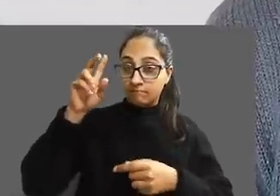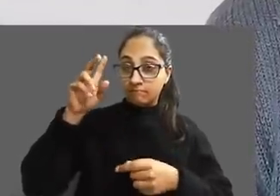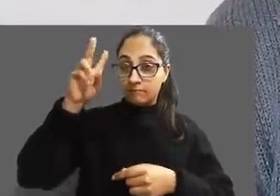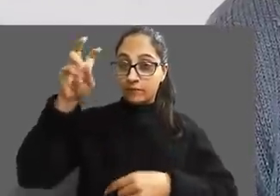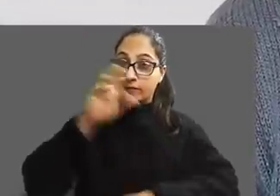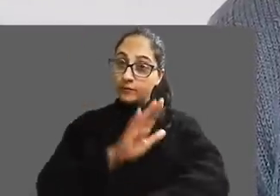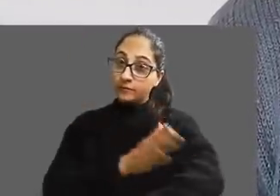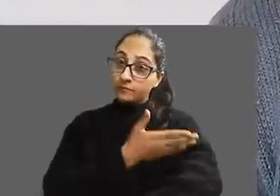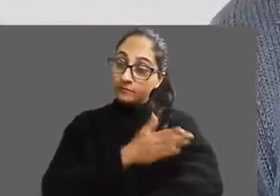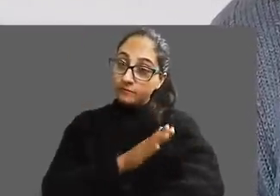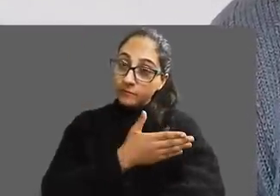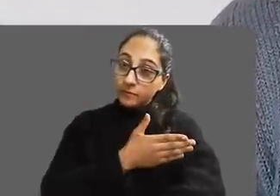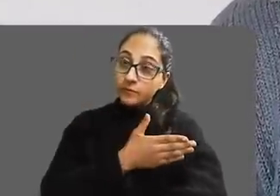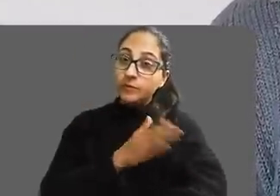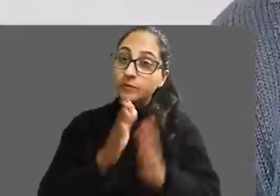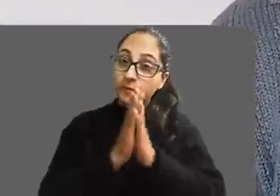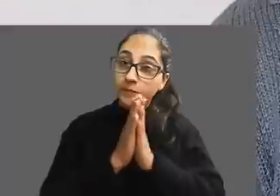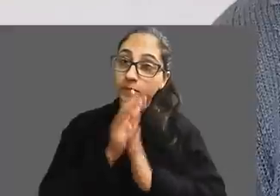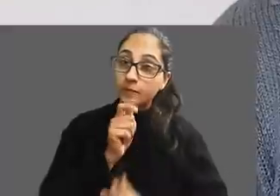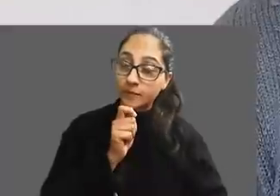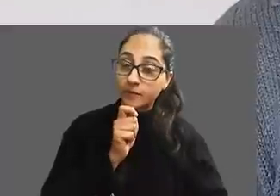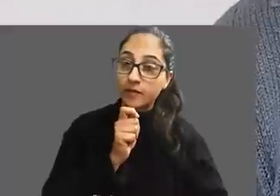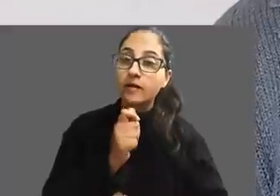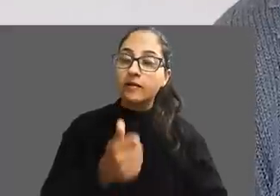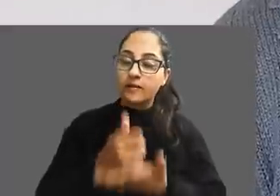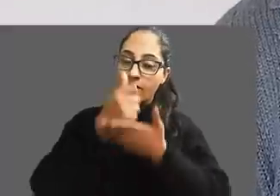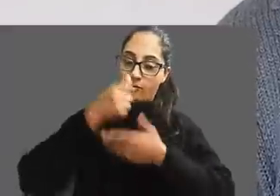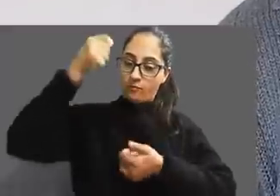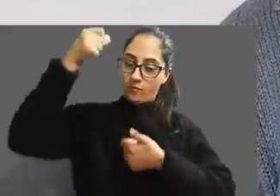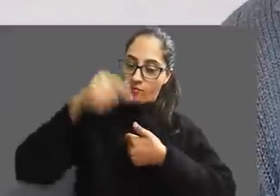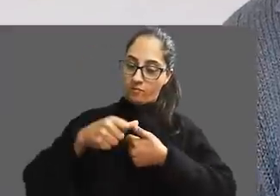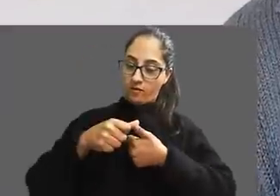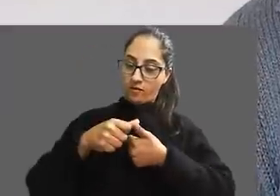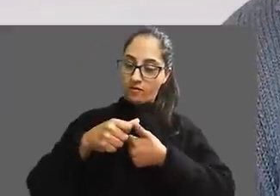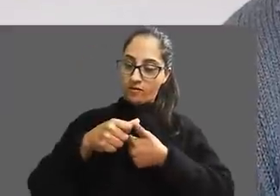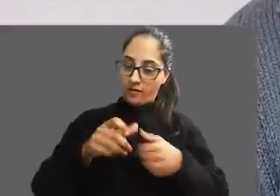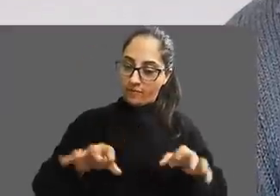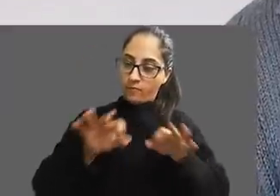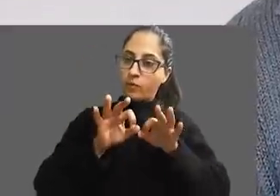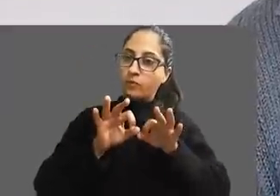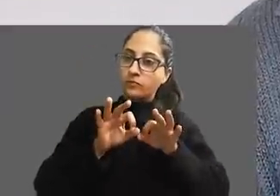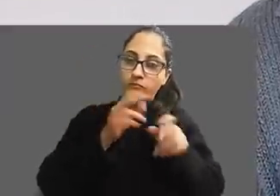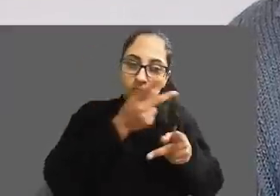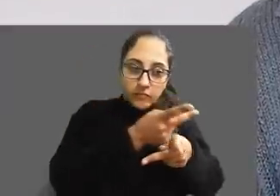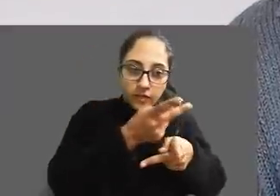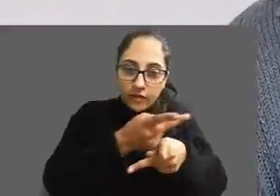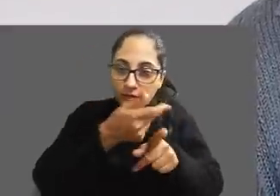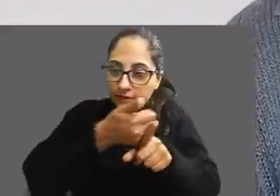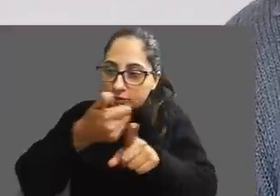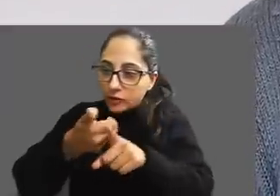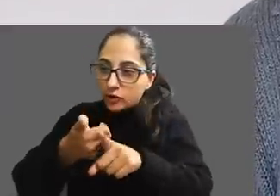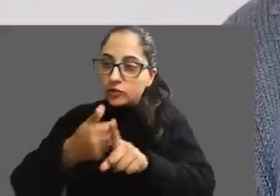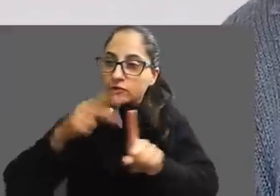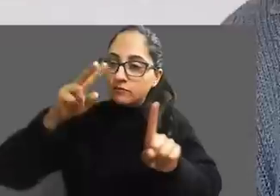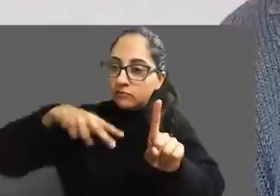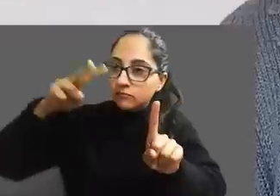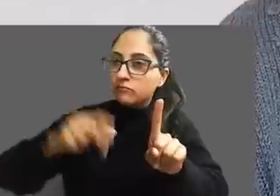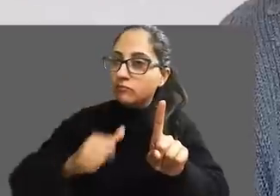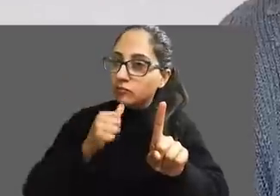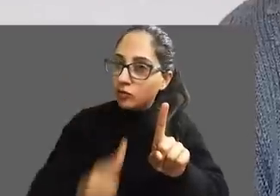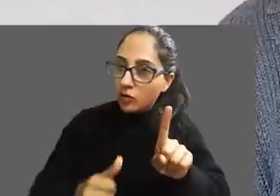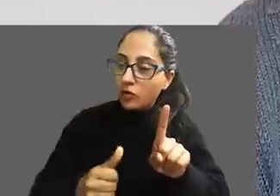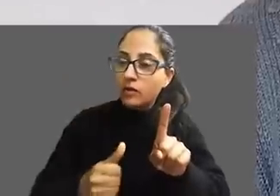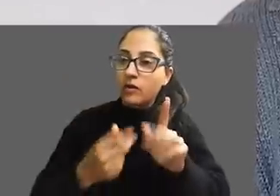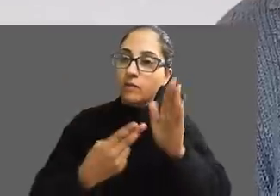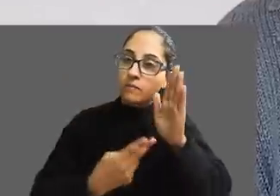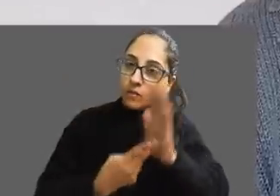the Mu'mins to practice the faith and live by the ethics of the faith, not to judge others or compare yourself to